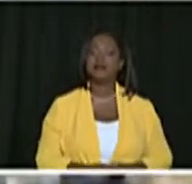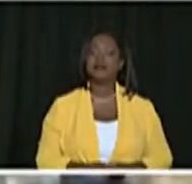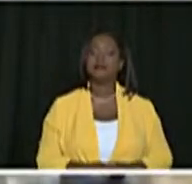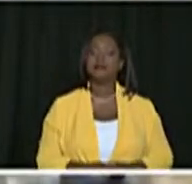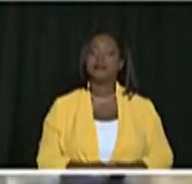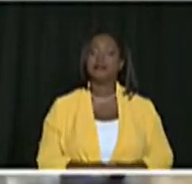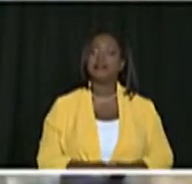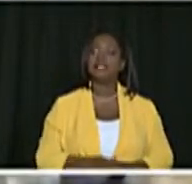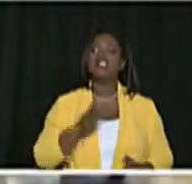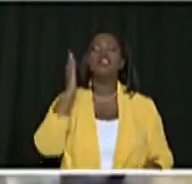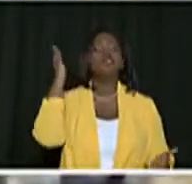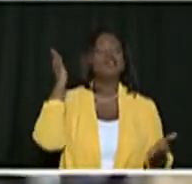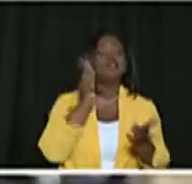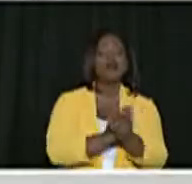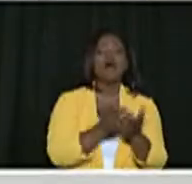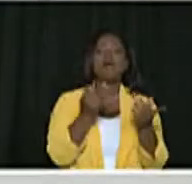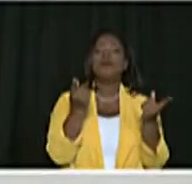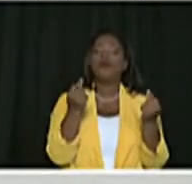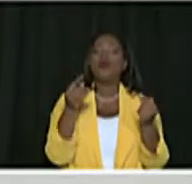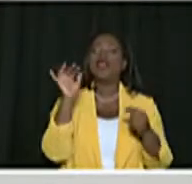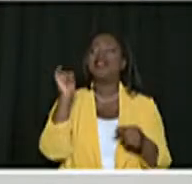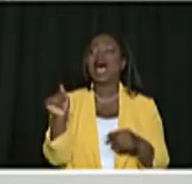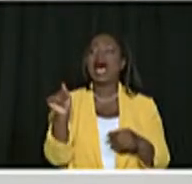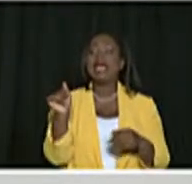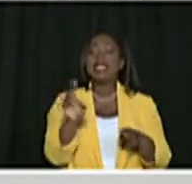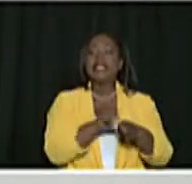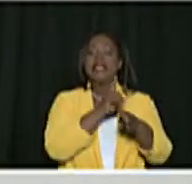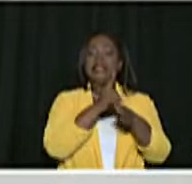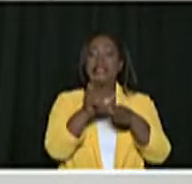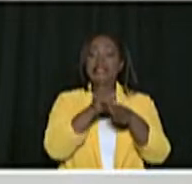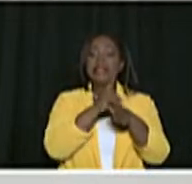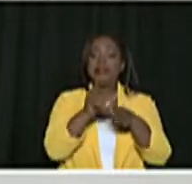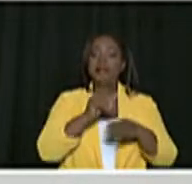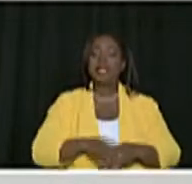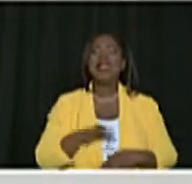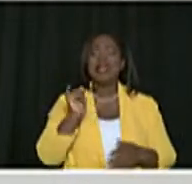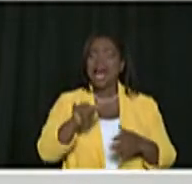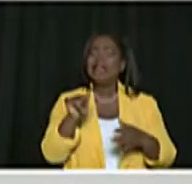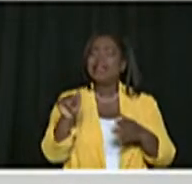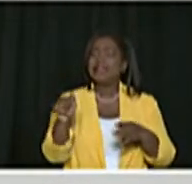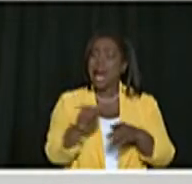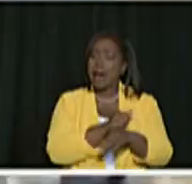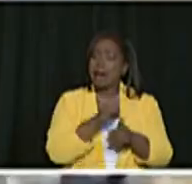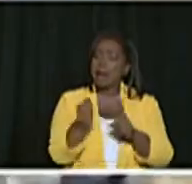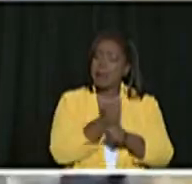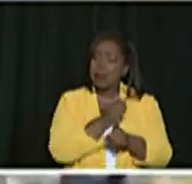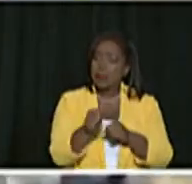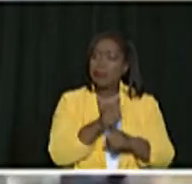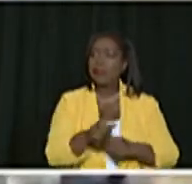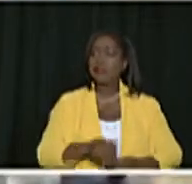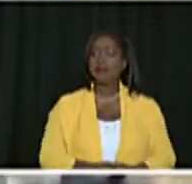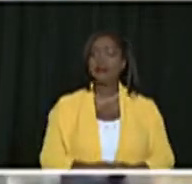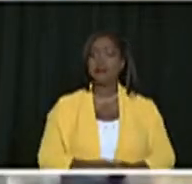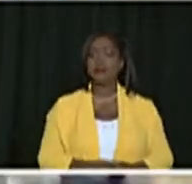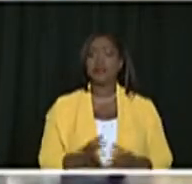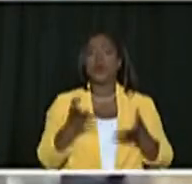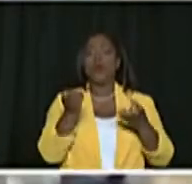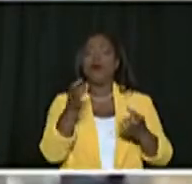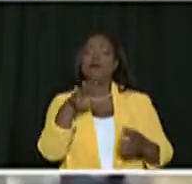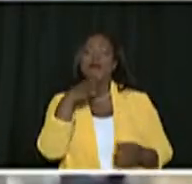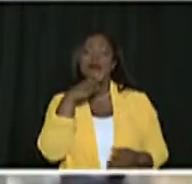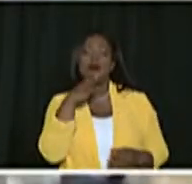kind of discipline, because it's really not discipline, it's really abusing. I want to also speak on the matter of sexual